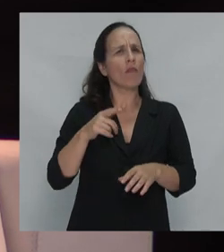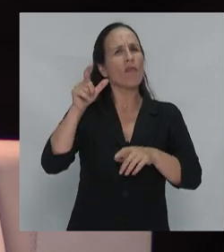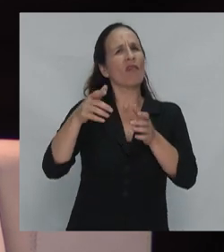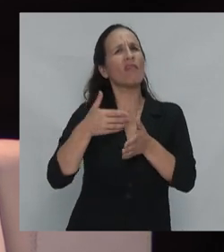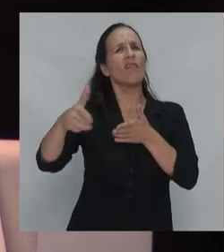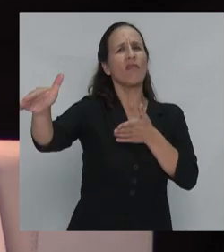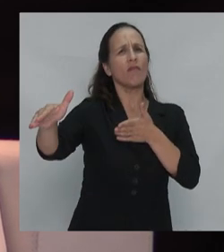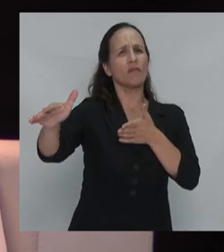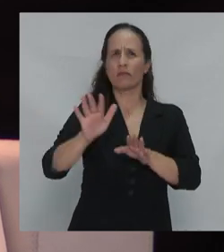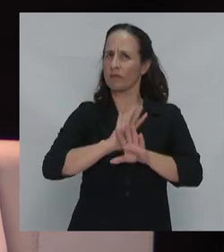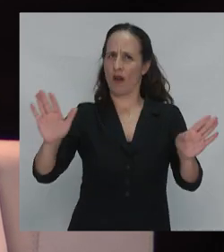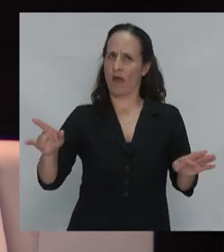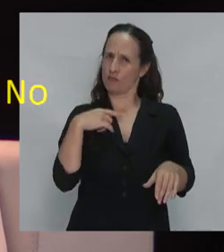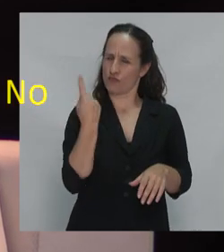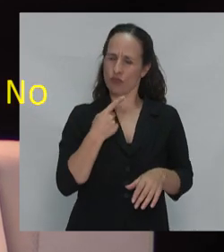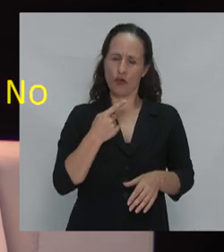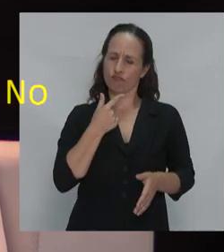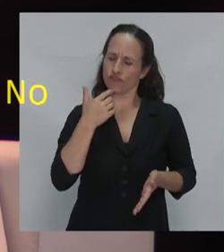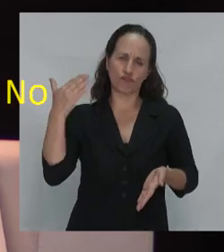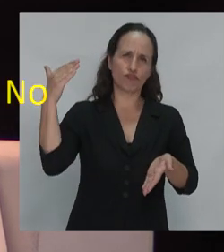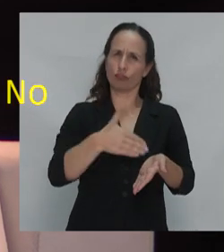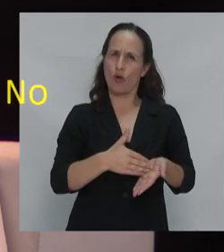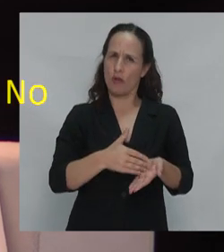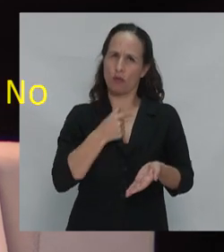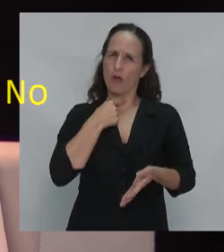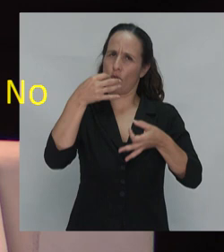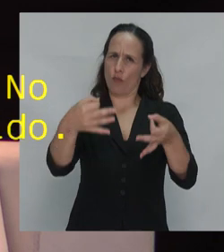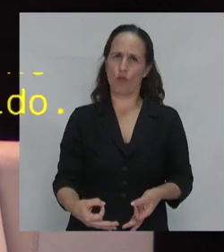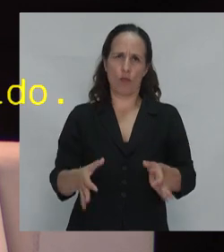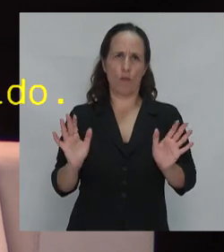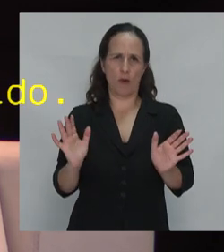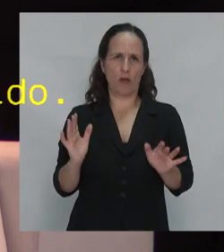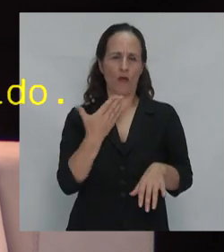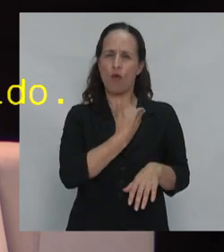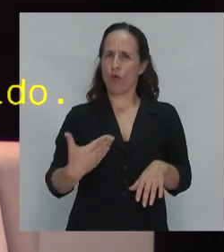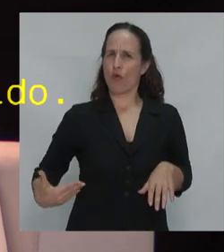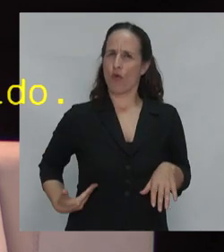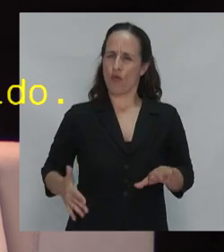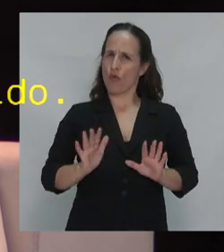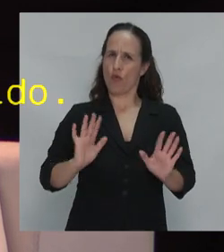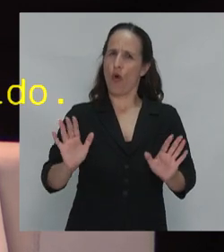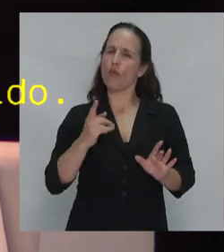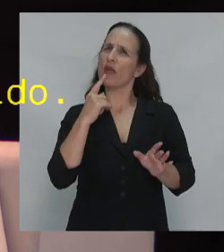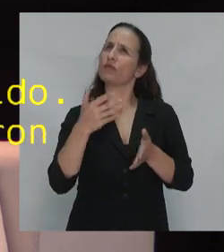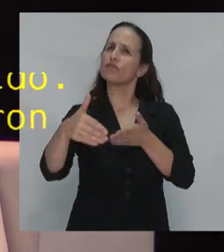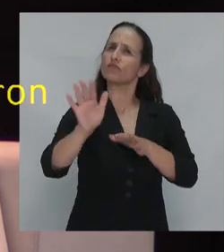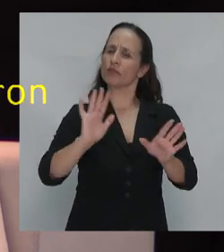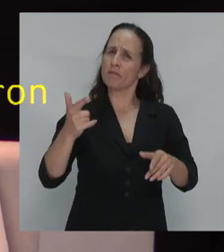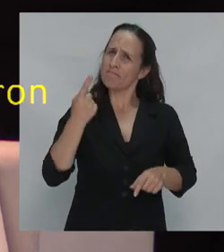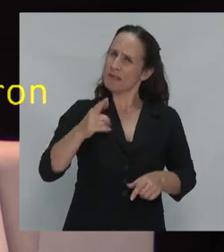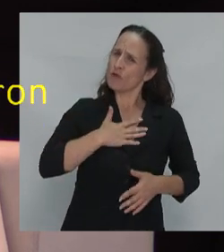government signed on to. But from where I sit, I'm worried. I don't think we are moving in